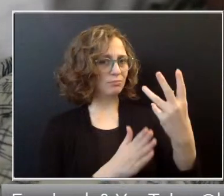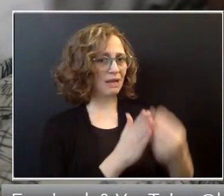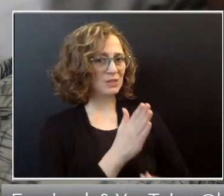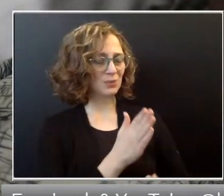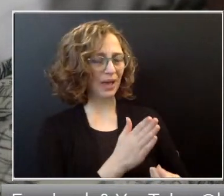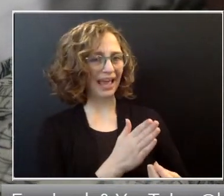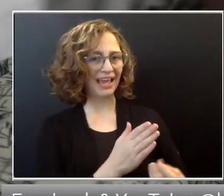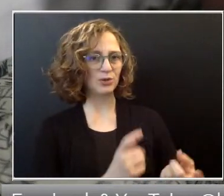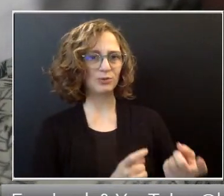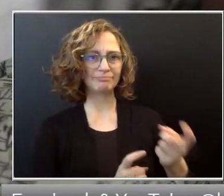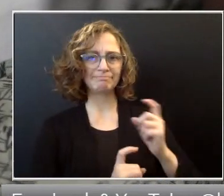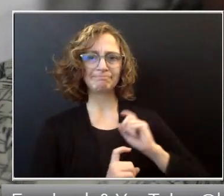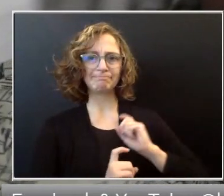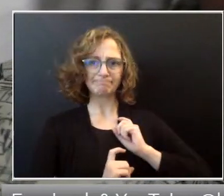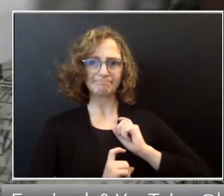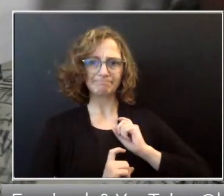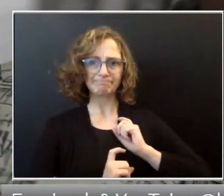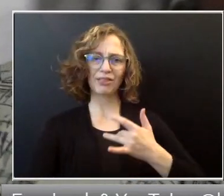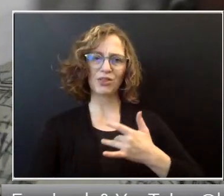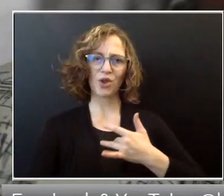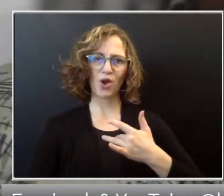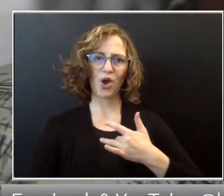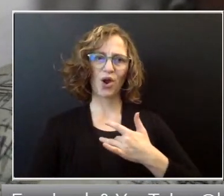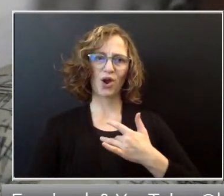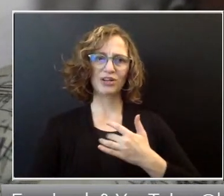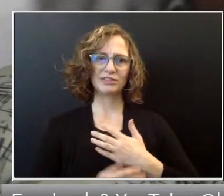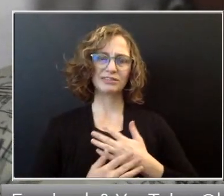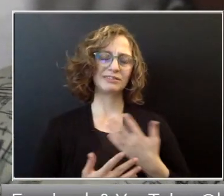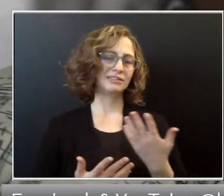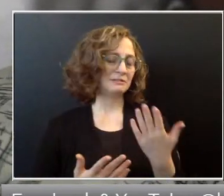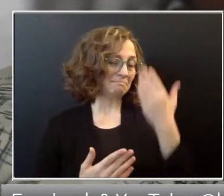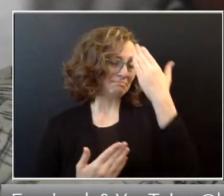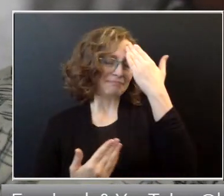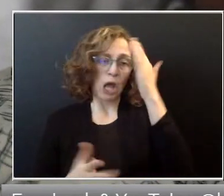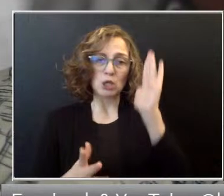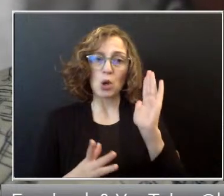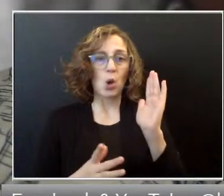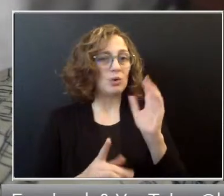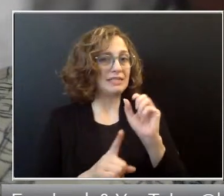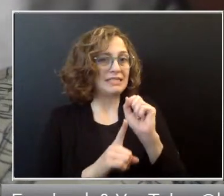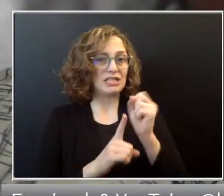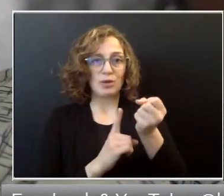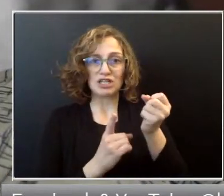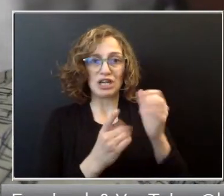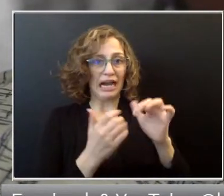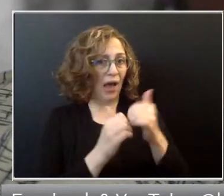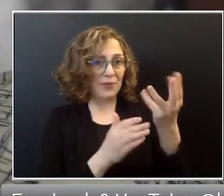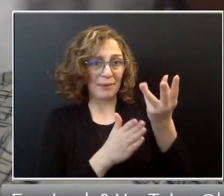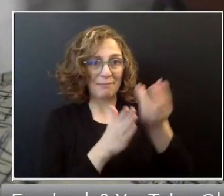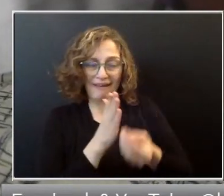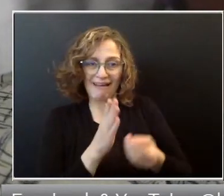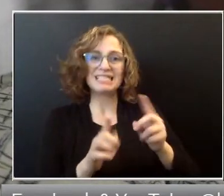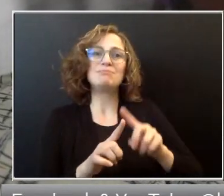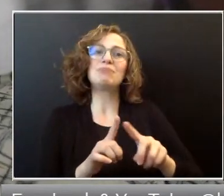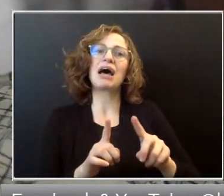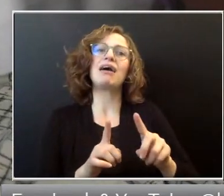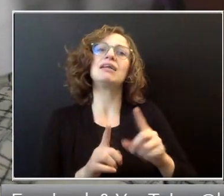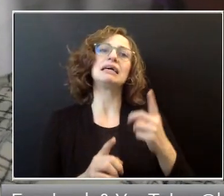heart. I didn't know the circumstances, but I knew somebody had to pass it